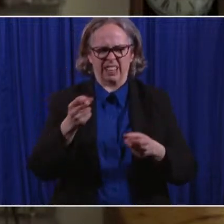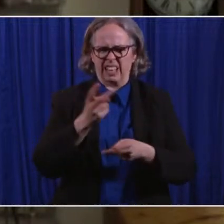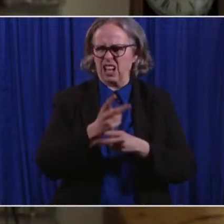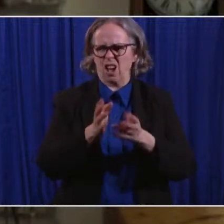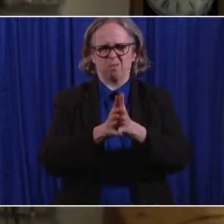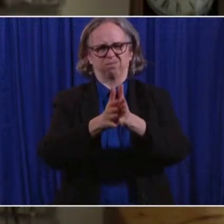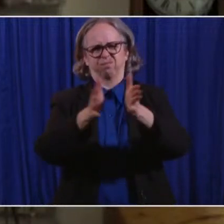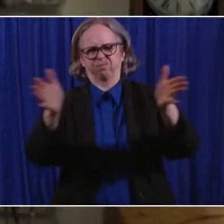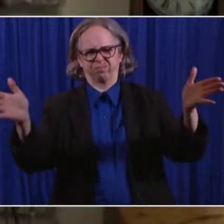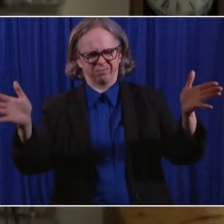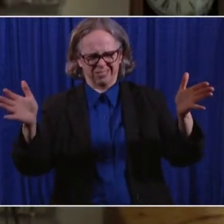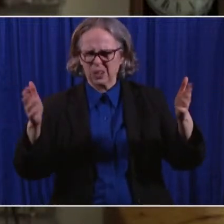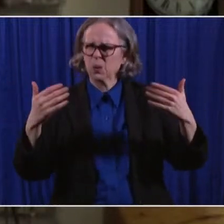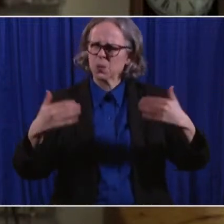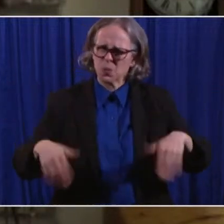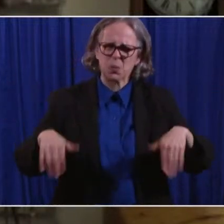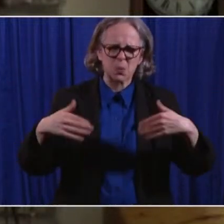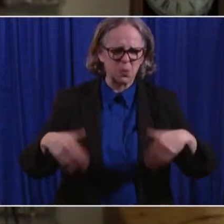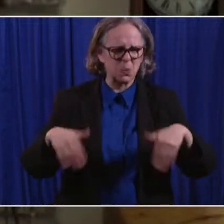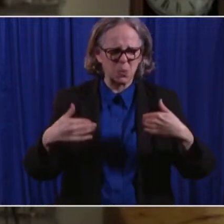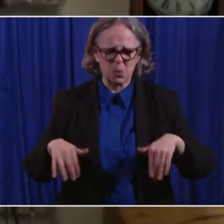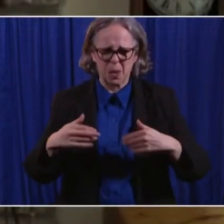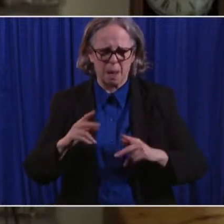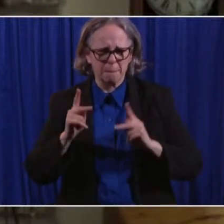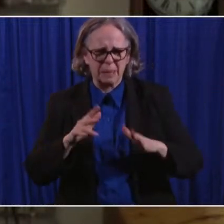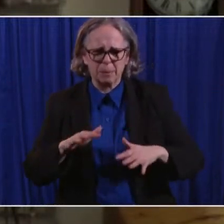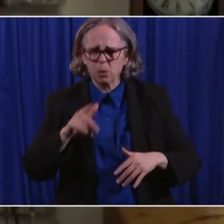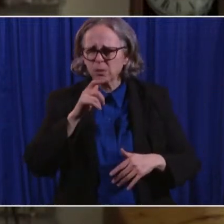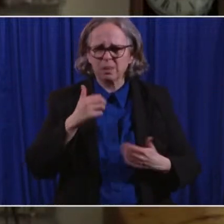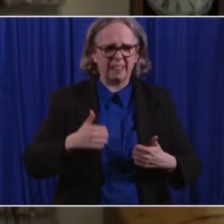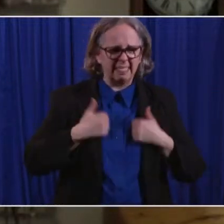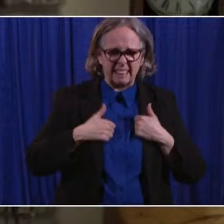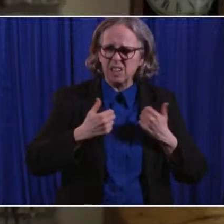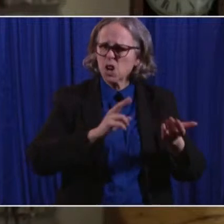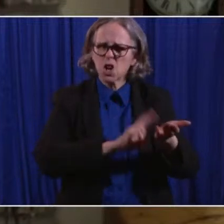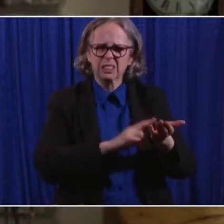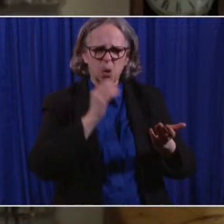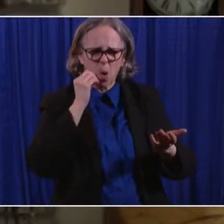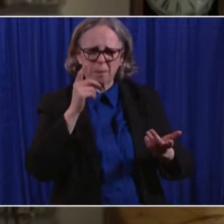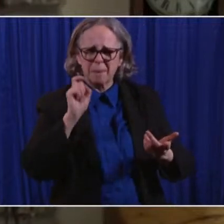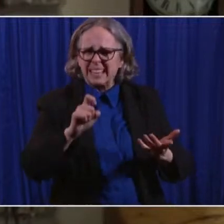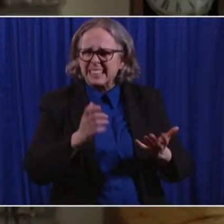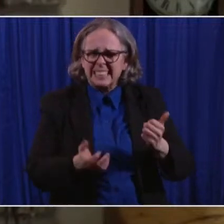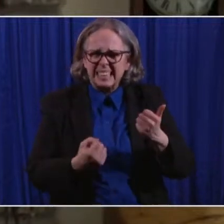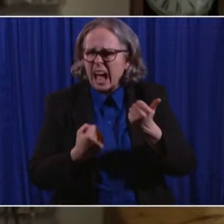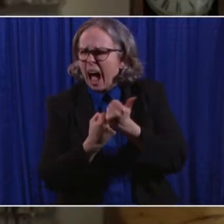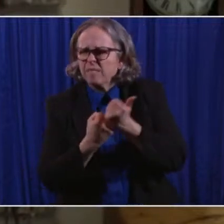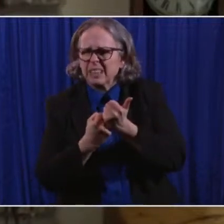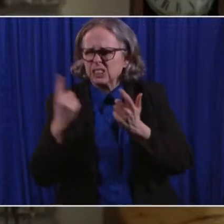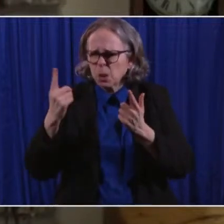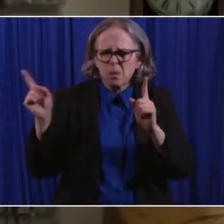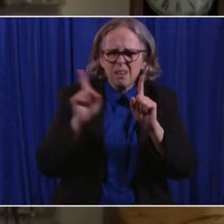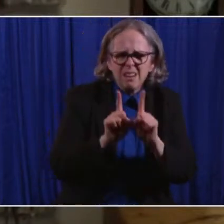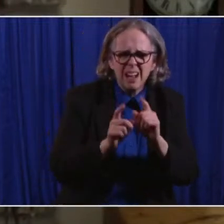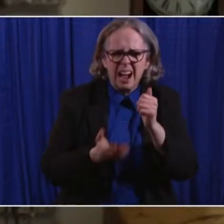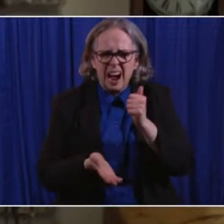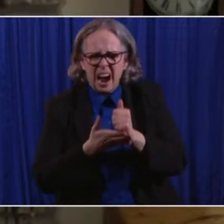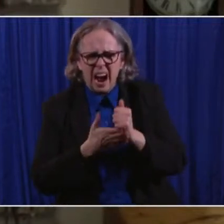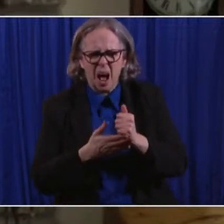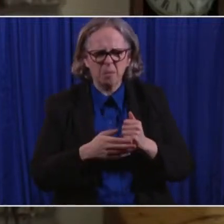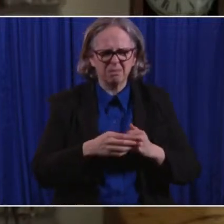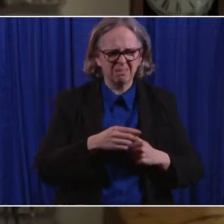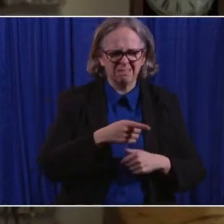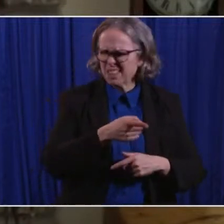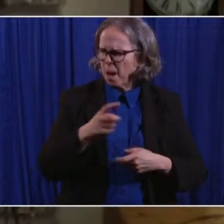someone needs to be their advocate. And if you think there's a problem with visitation in that nursing home, somebody needs to become